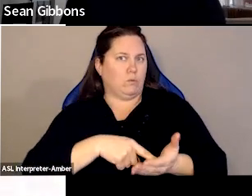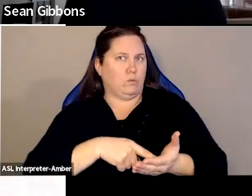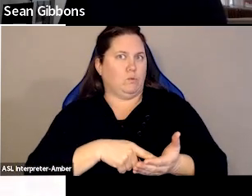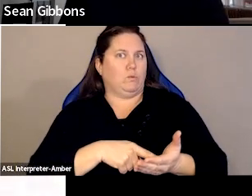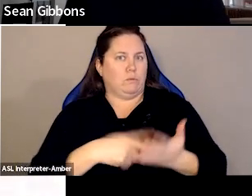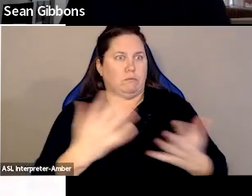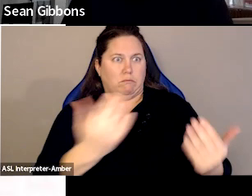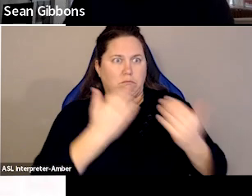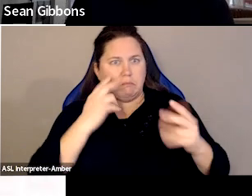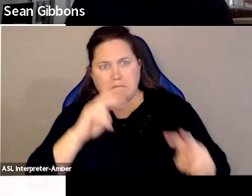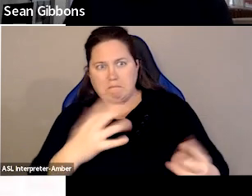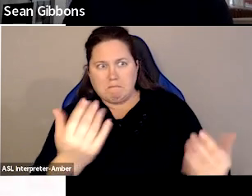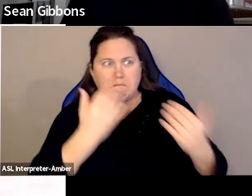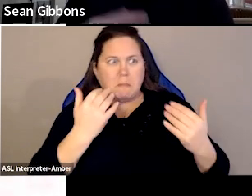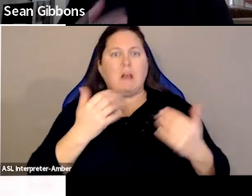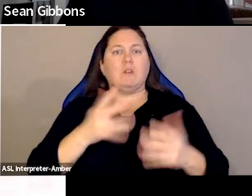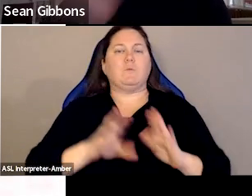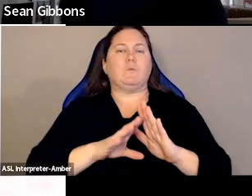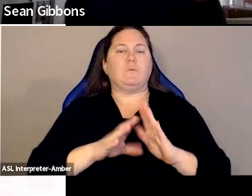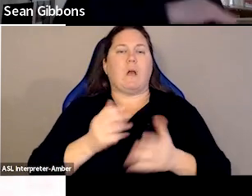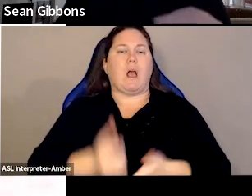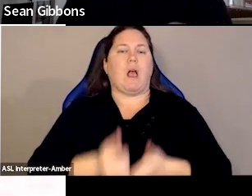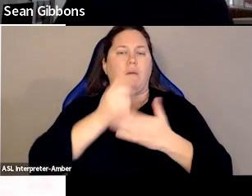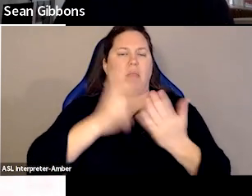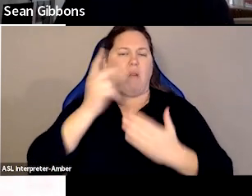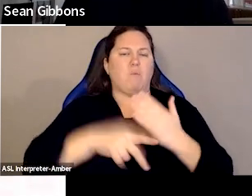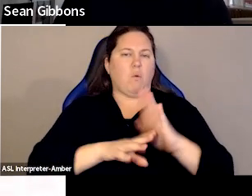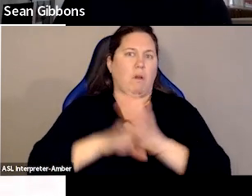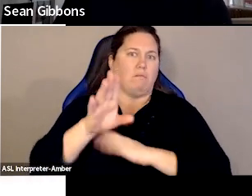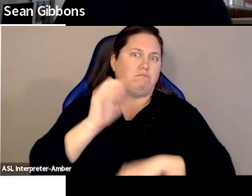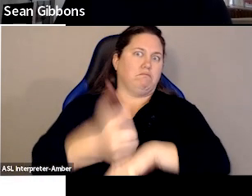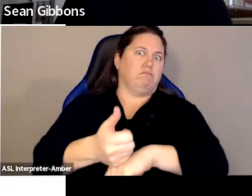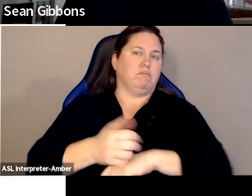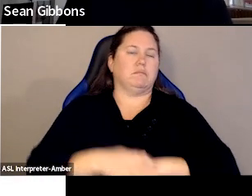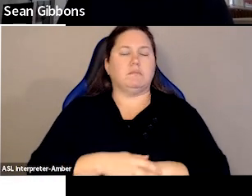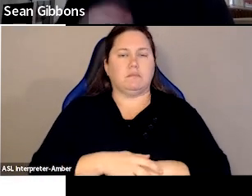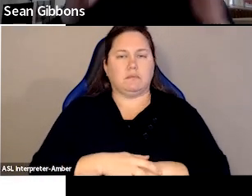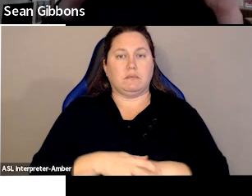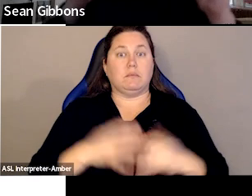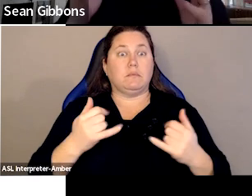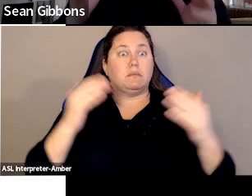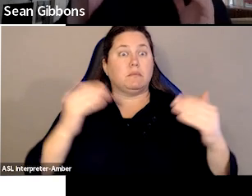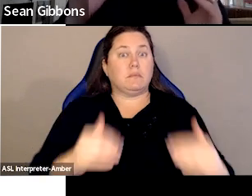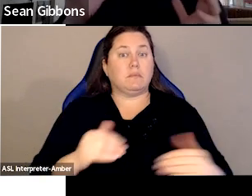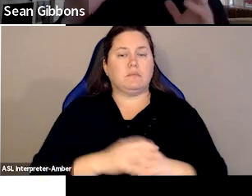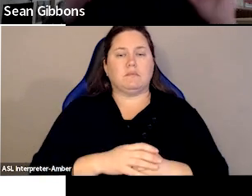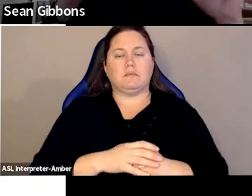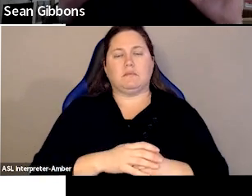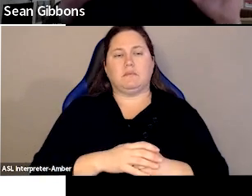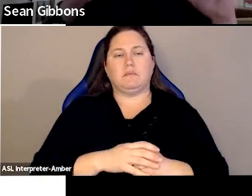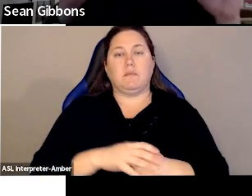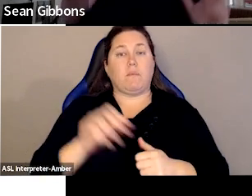we're looking for your help to help build out that program. All right, with that, let's move ahead. Next thing to talk about is the other thing that we're